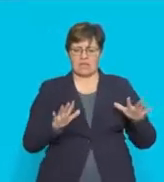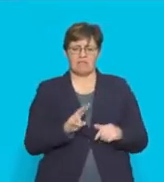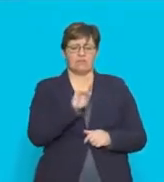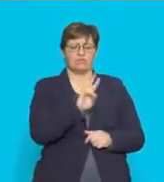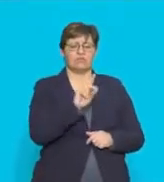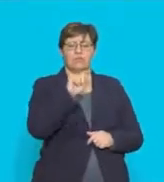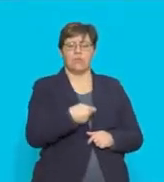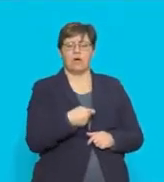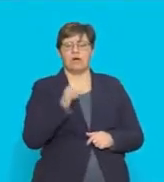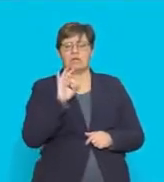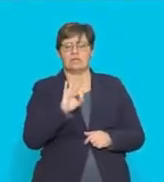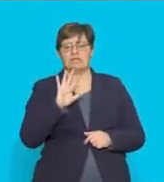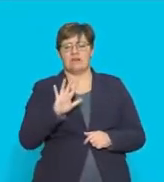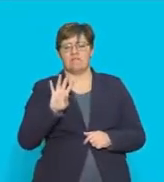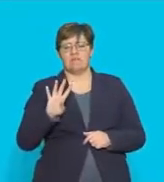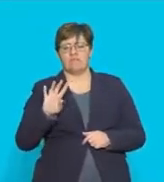me